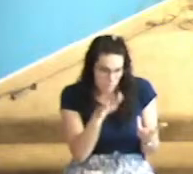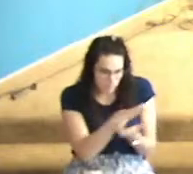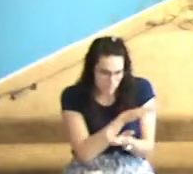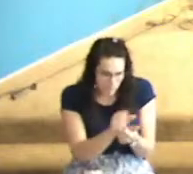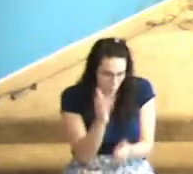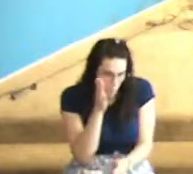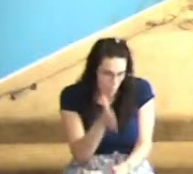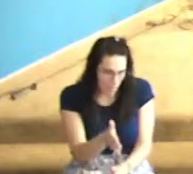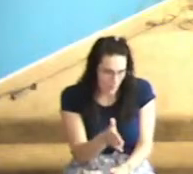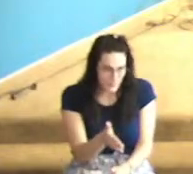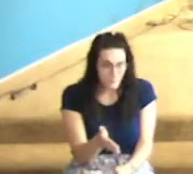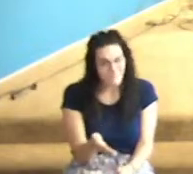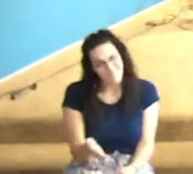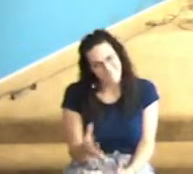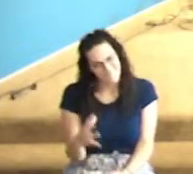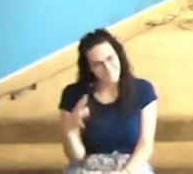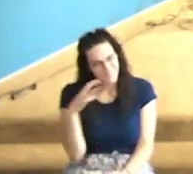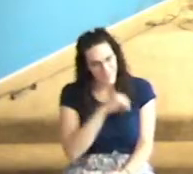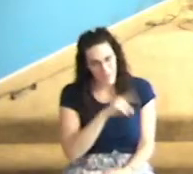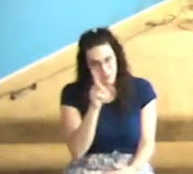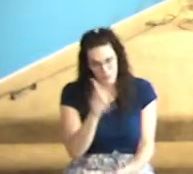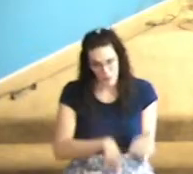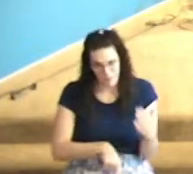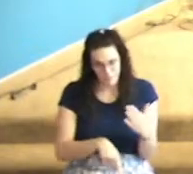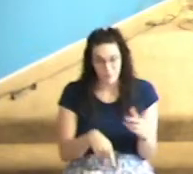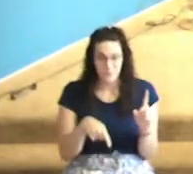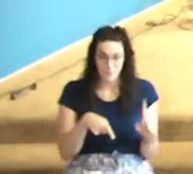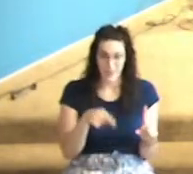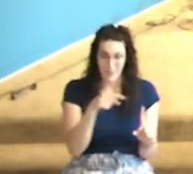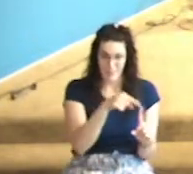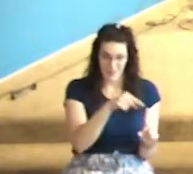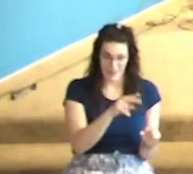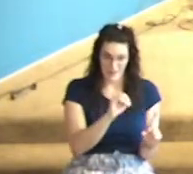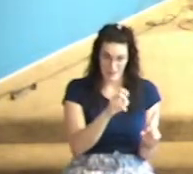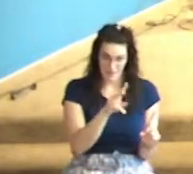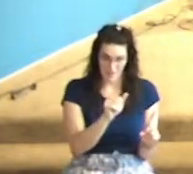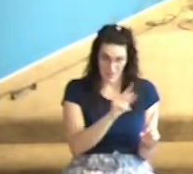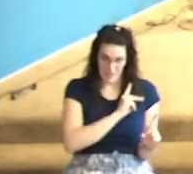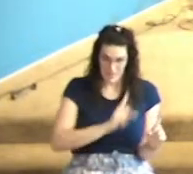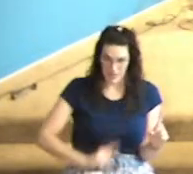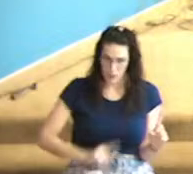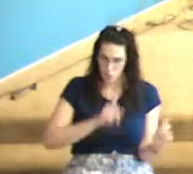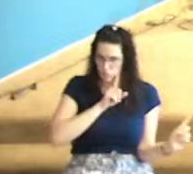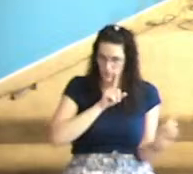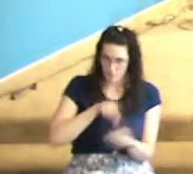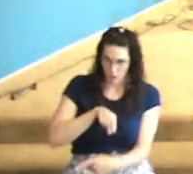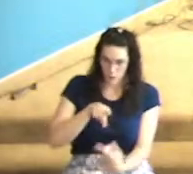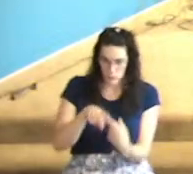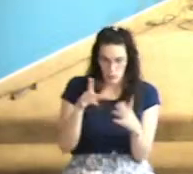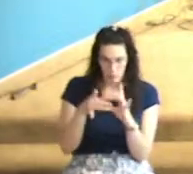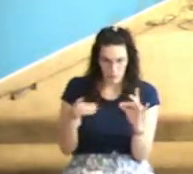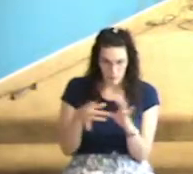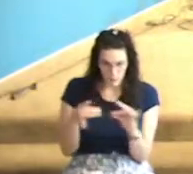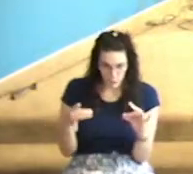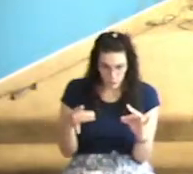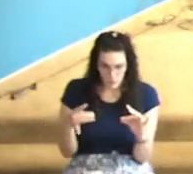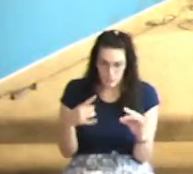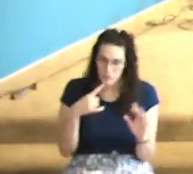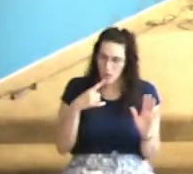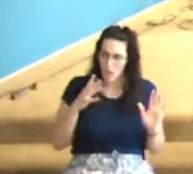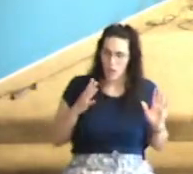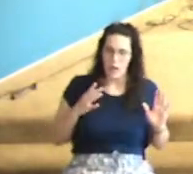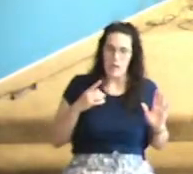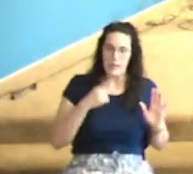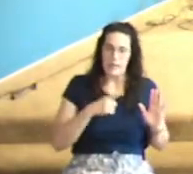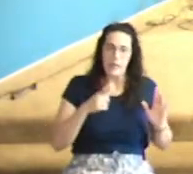overthrown. Well, guess what? The king of Nineveh responds to the message. And it says that he